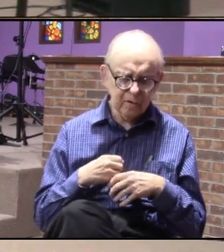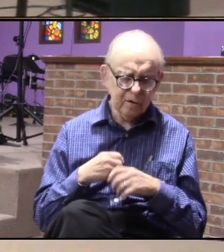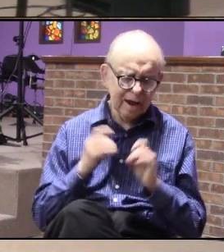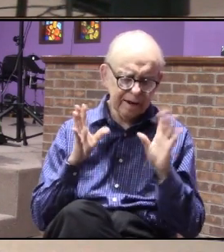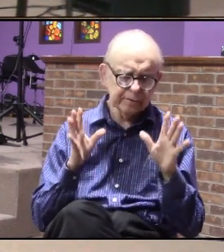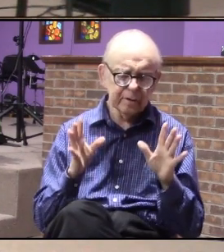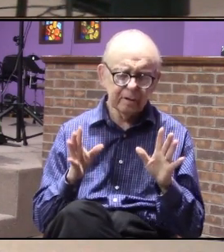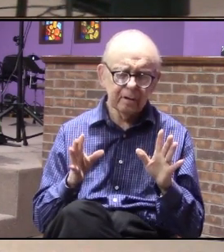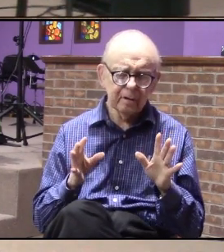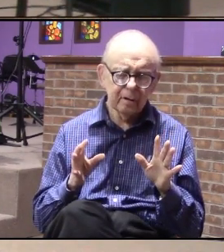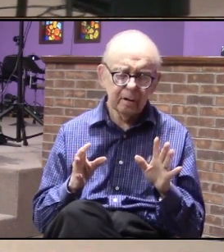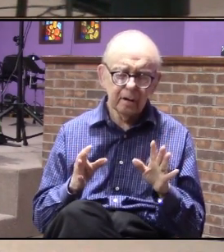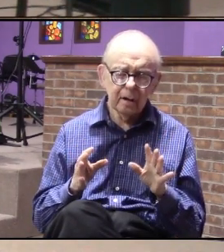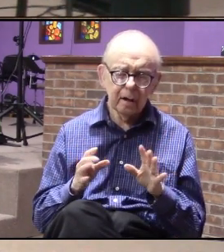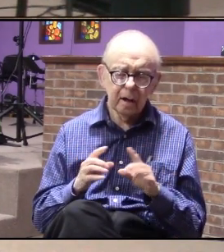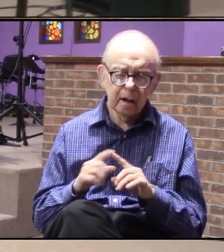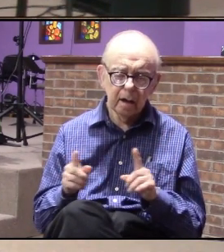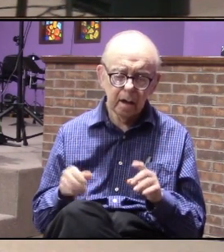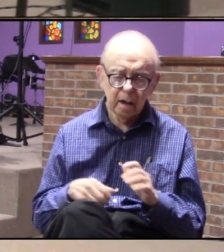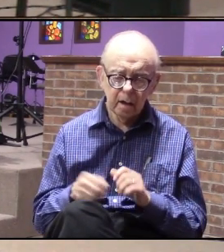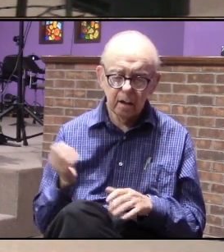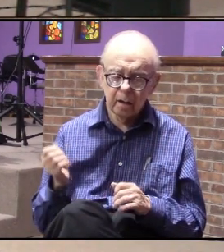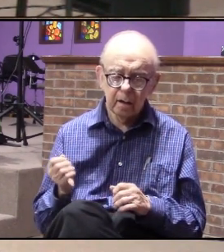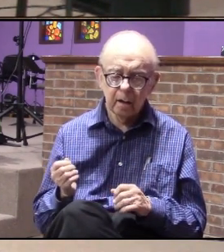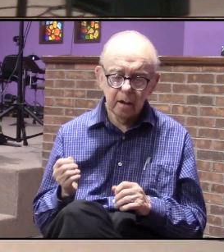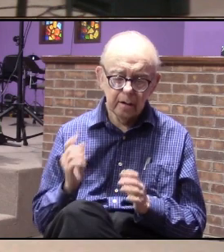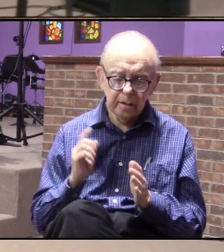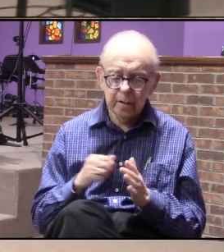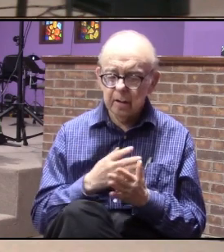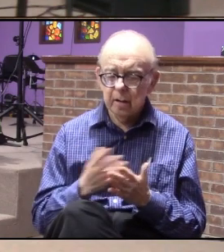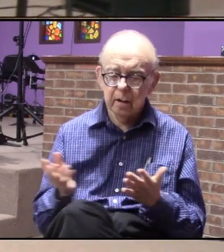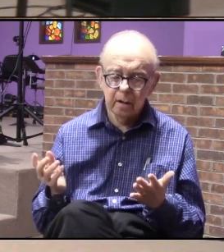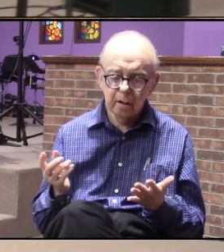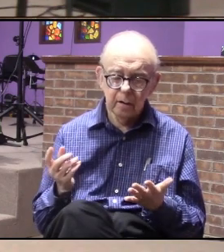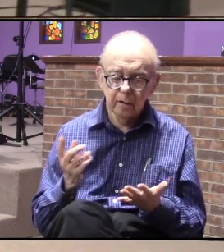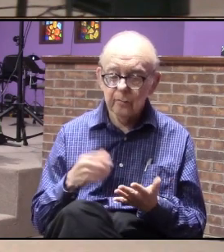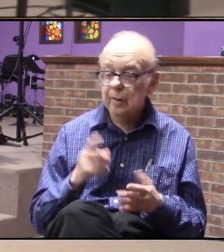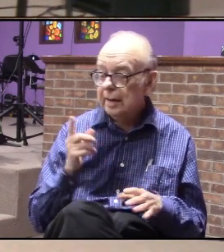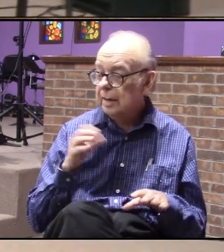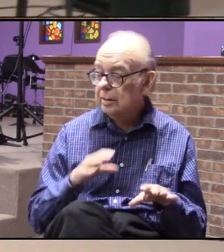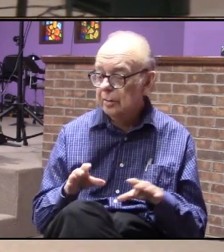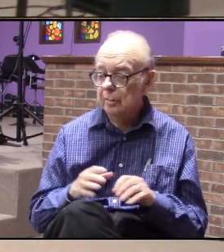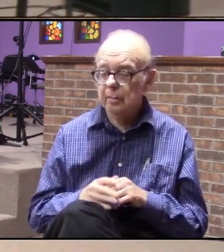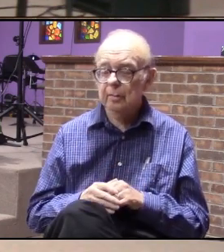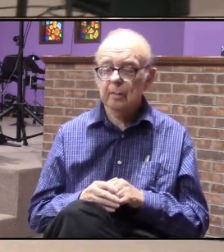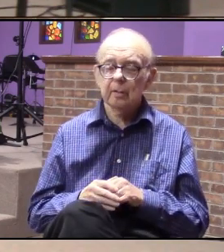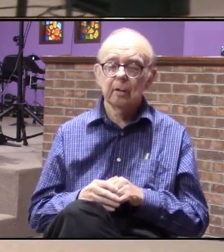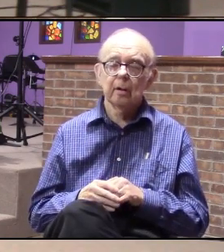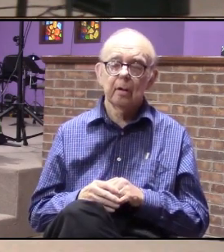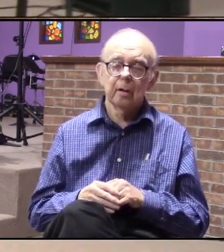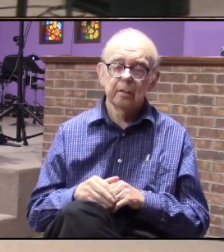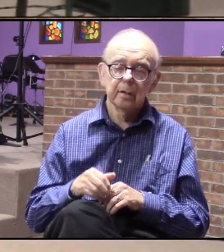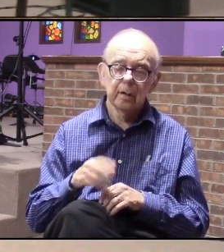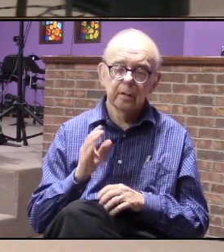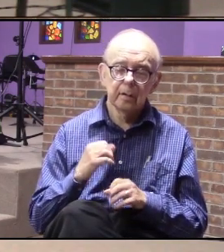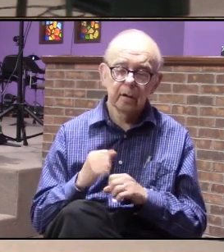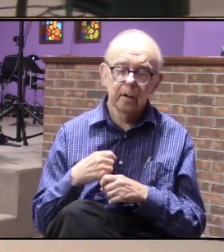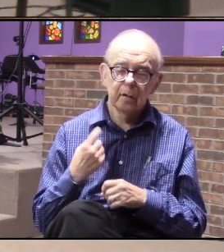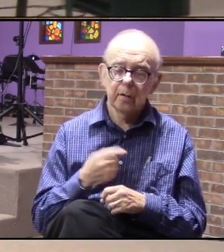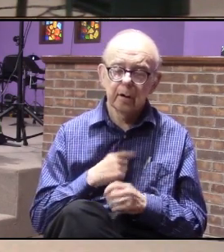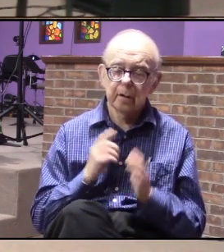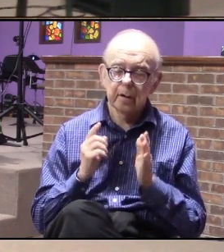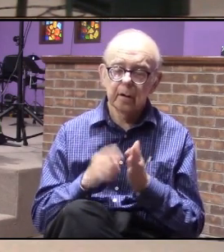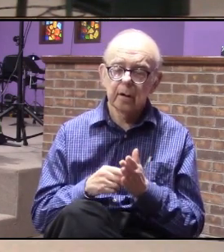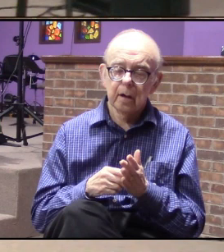hatred, not out of just to show everybody else what he could do. He created us to